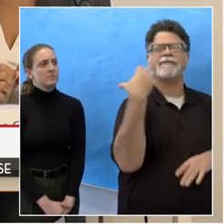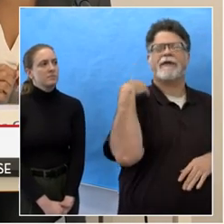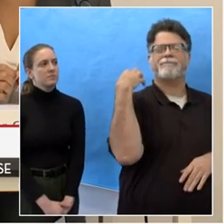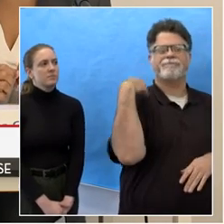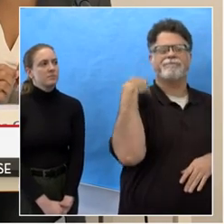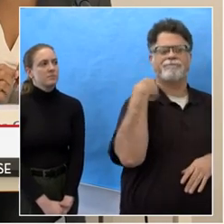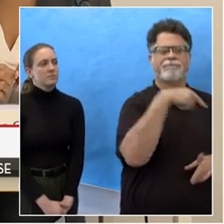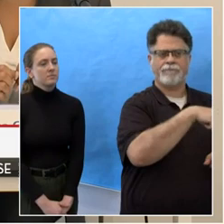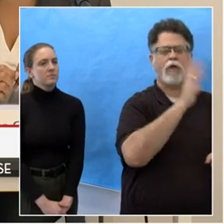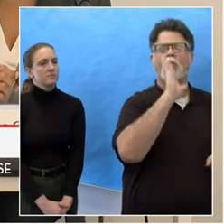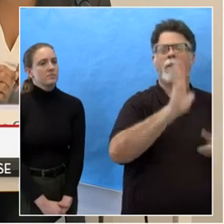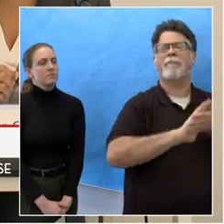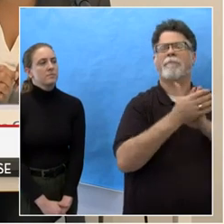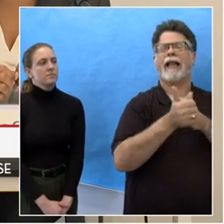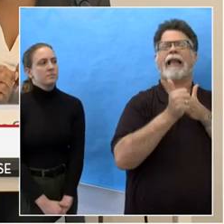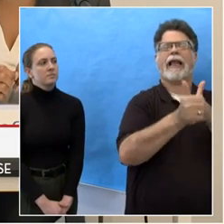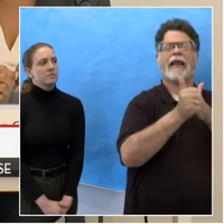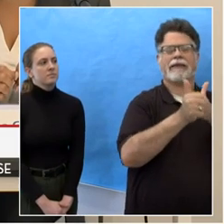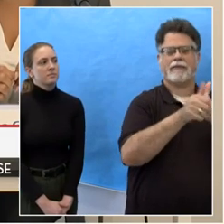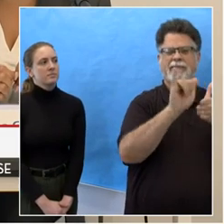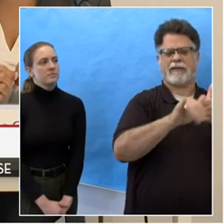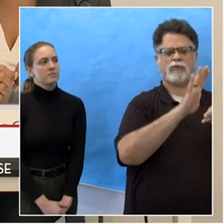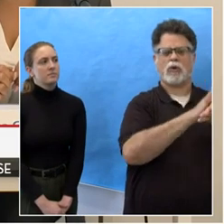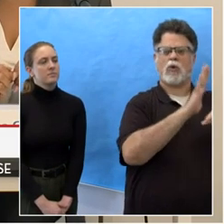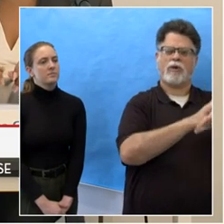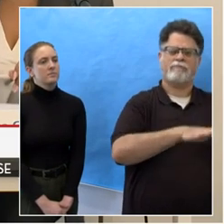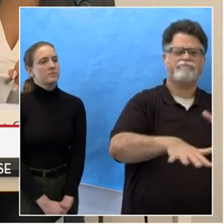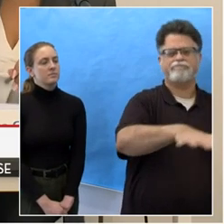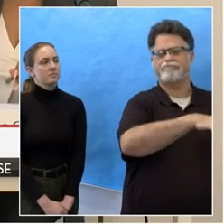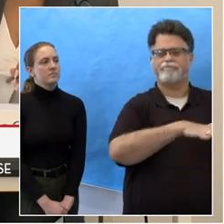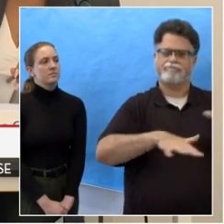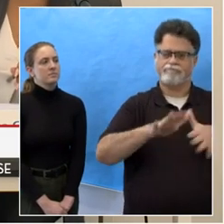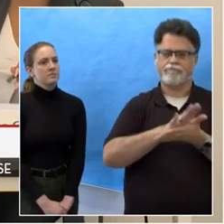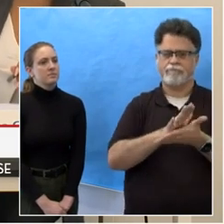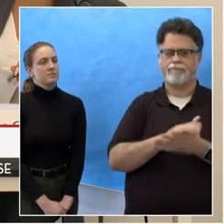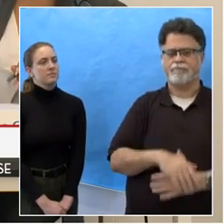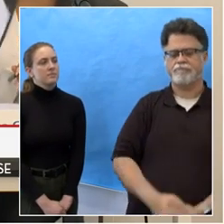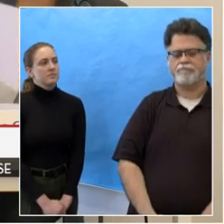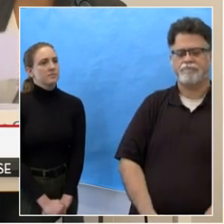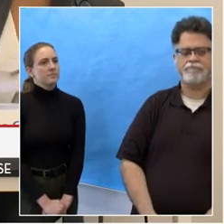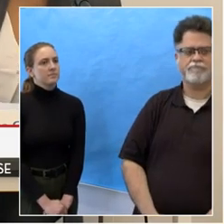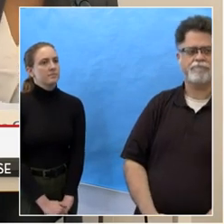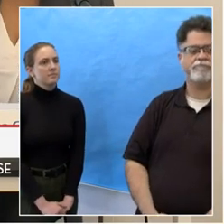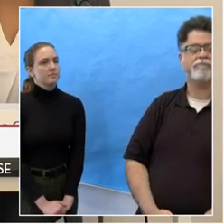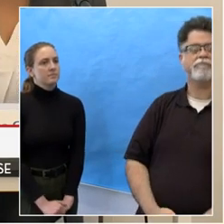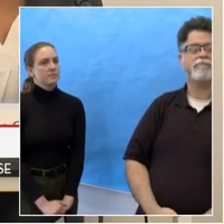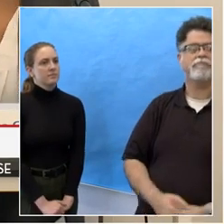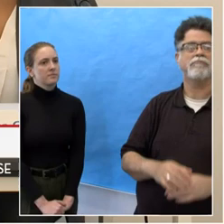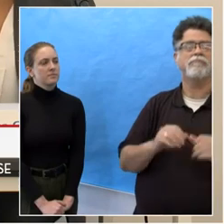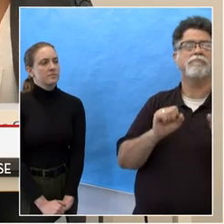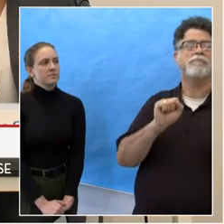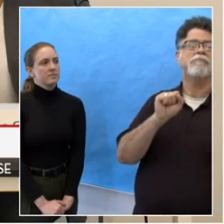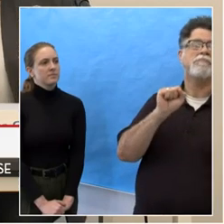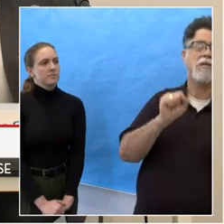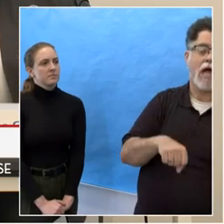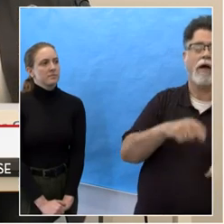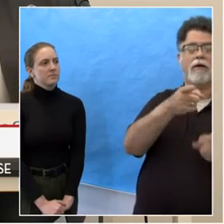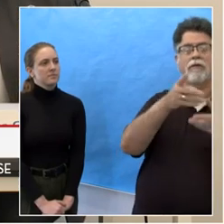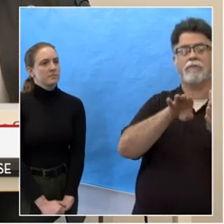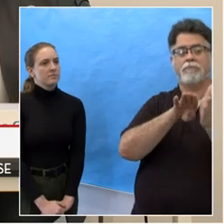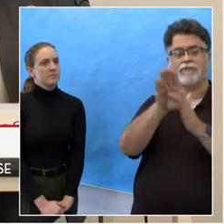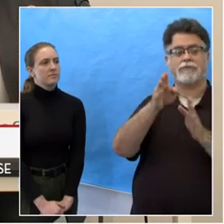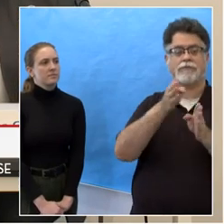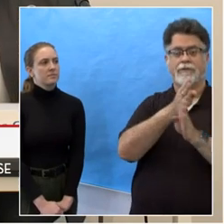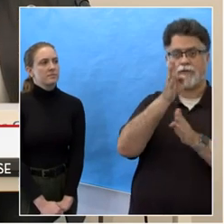strategy, but also can lead professional development at their schools as well, in addition to what we're providing